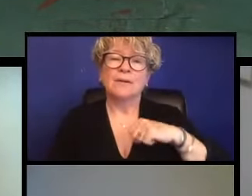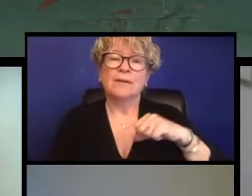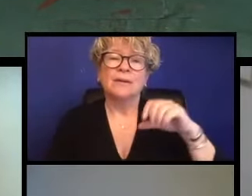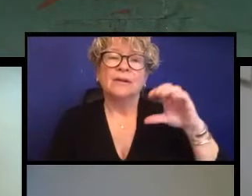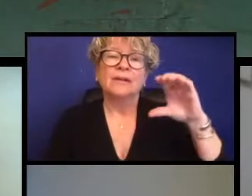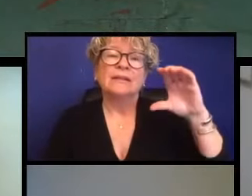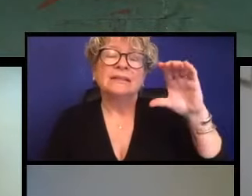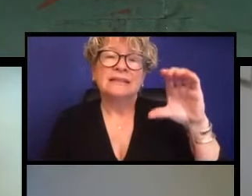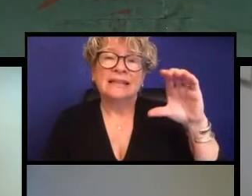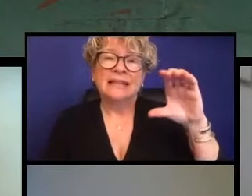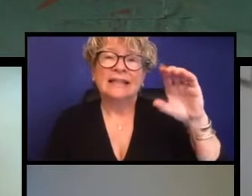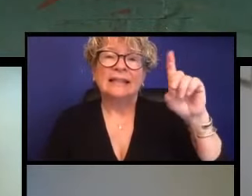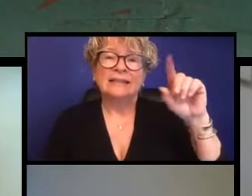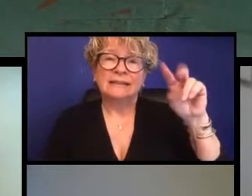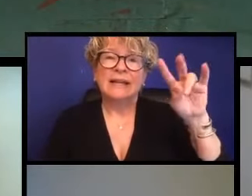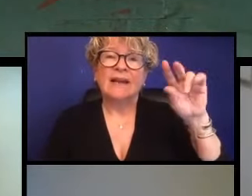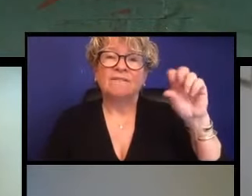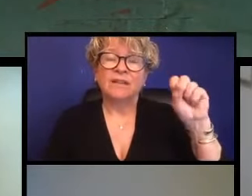Okumboa,